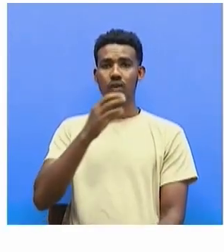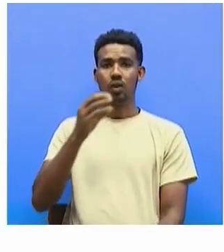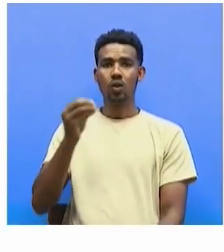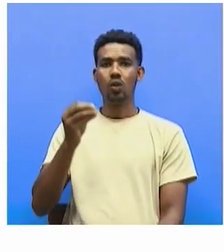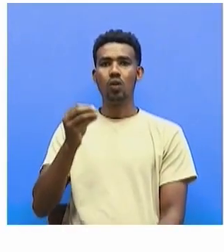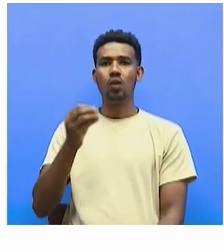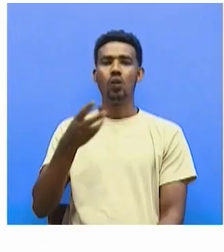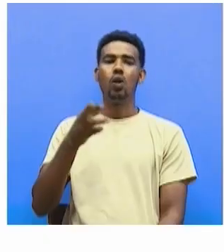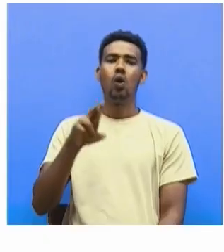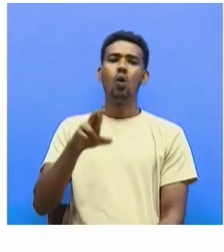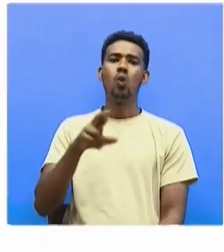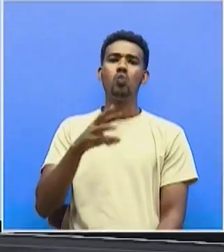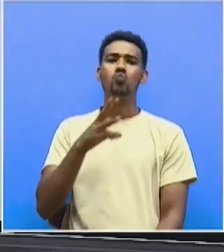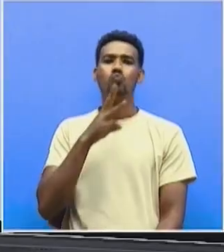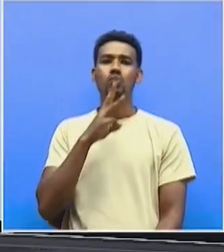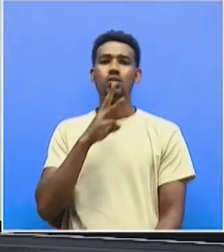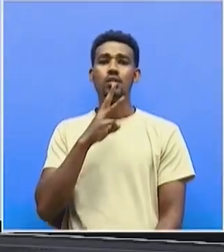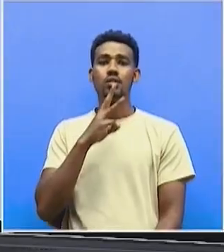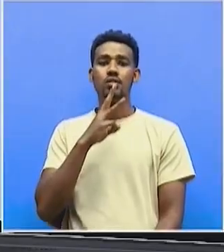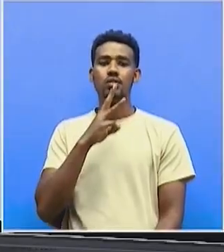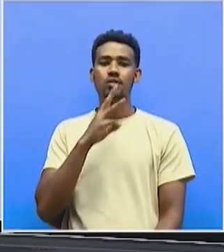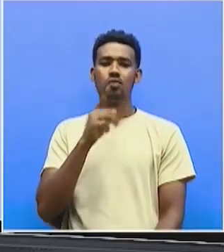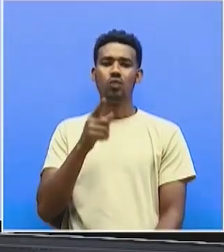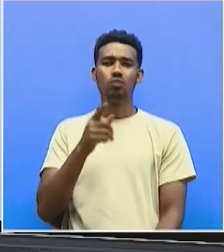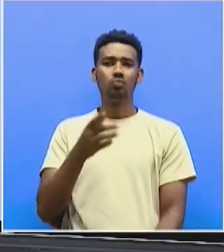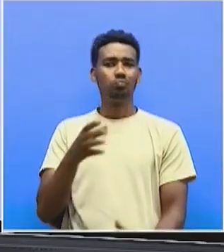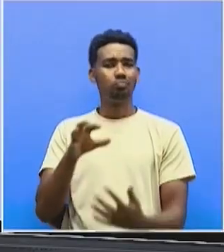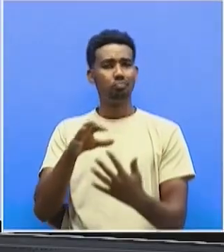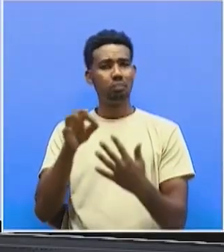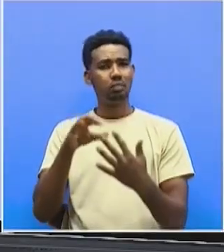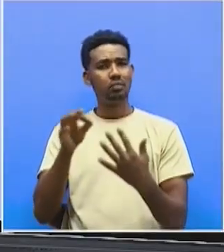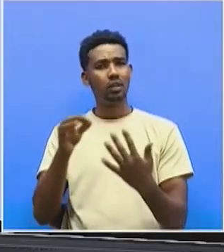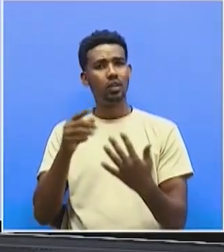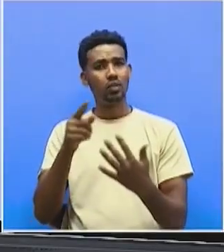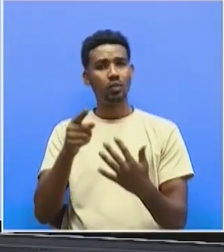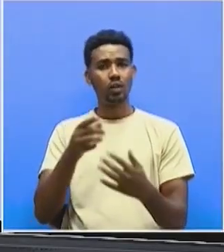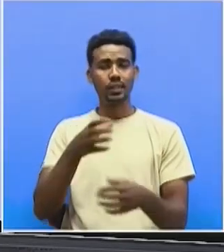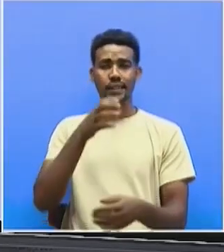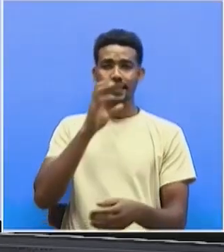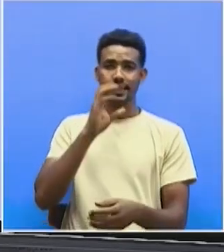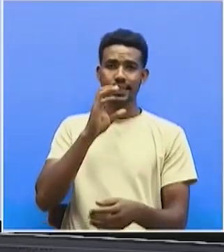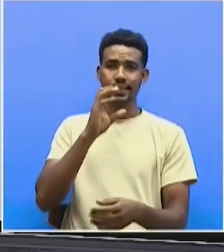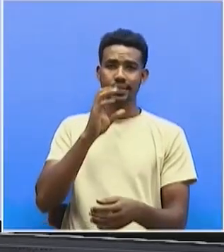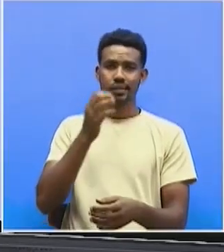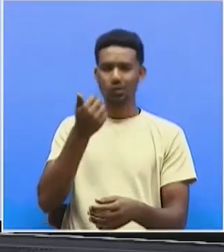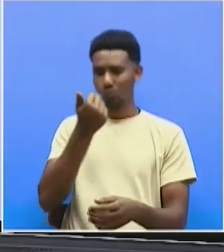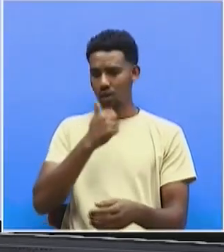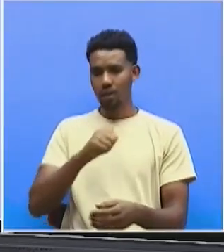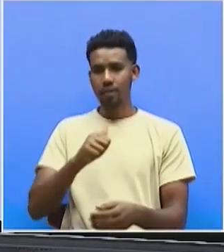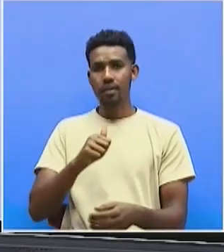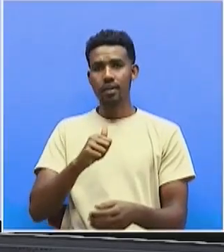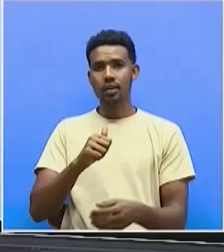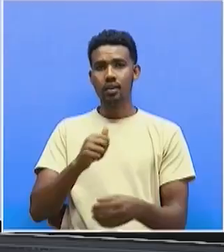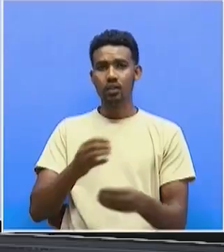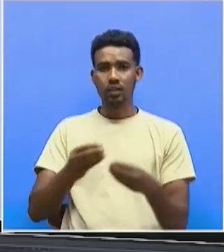And here is, you can say even what you prefer and also what you are going to drink and whatever. You can give another vocabularies, but